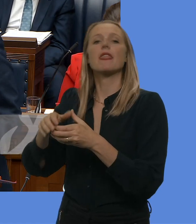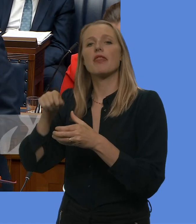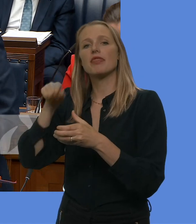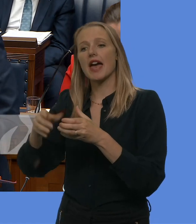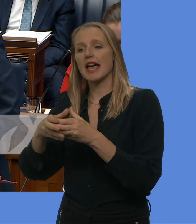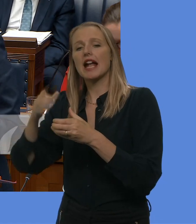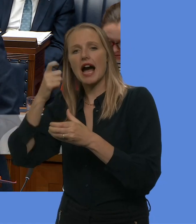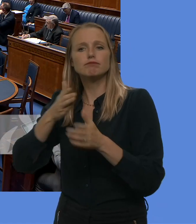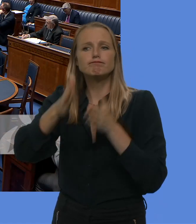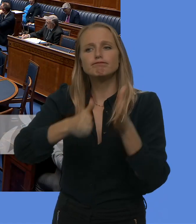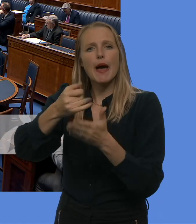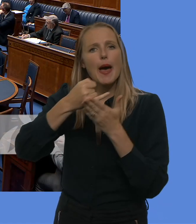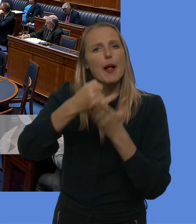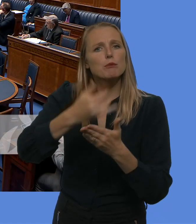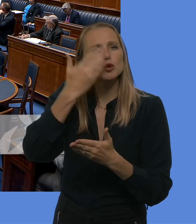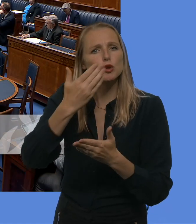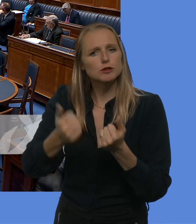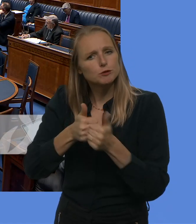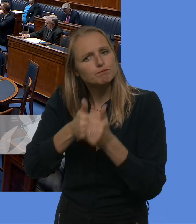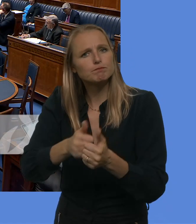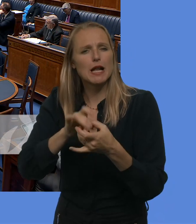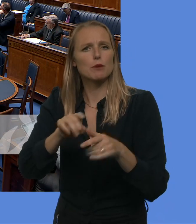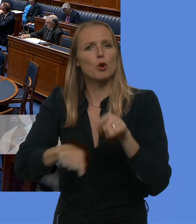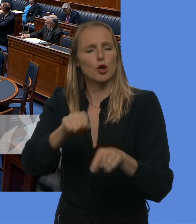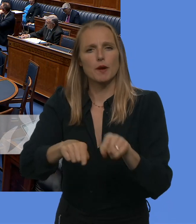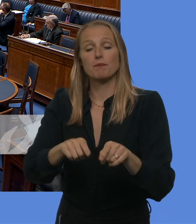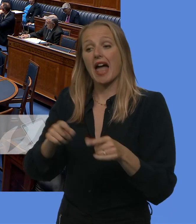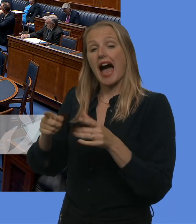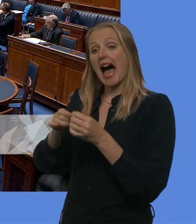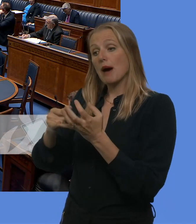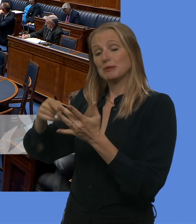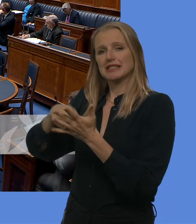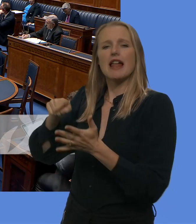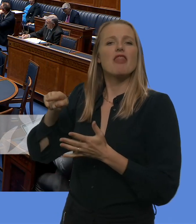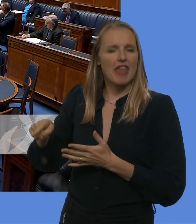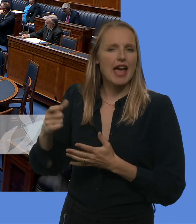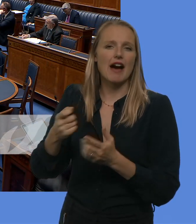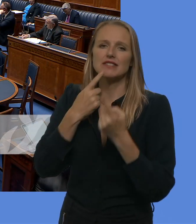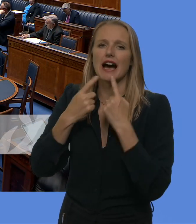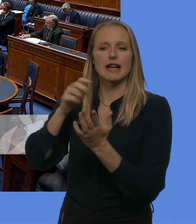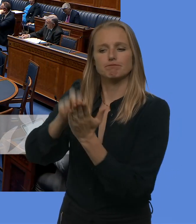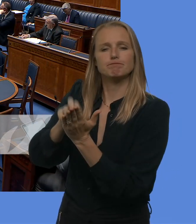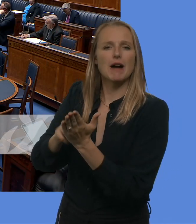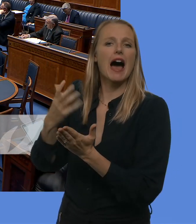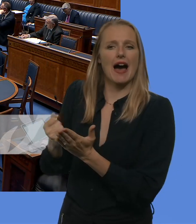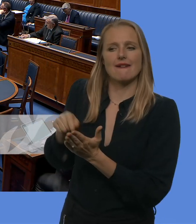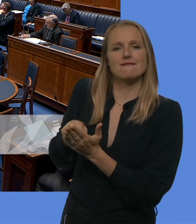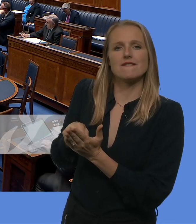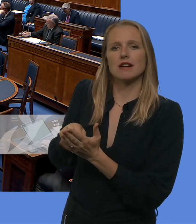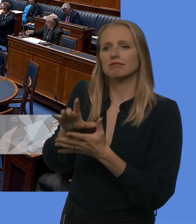2022. The data is held by ABSIT within EA in terms of its response to